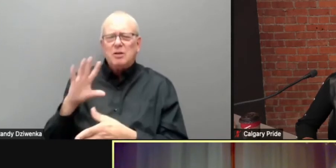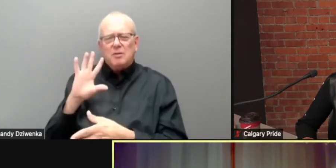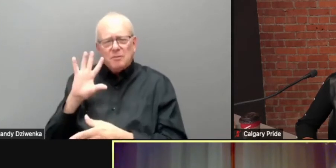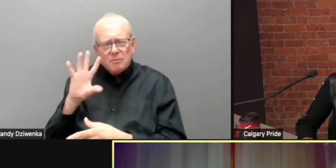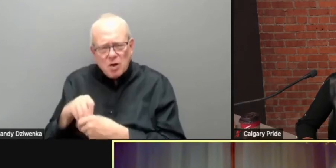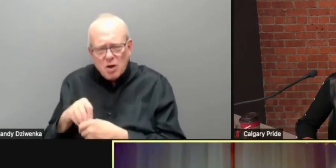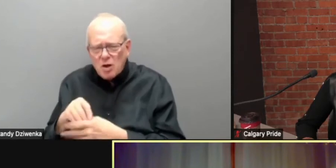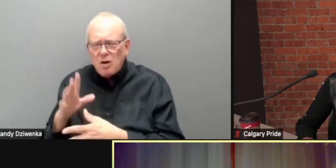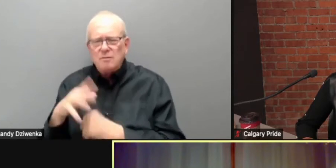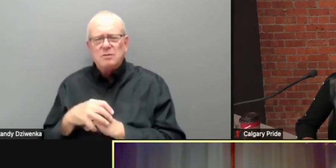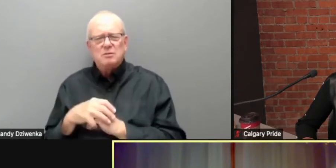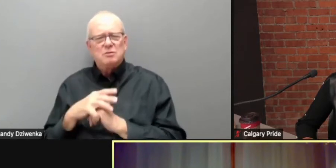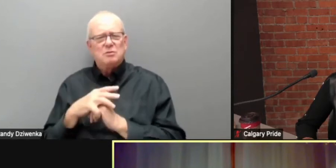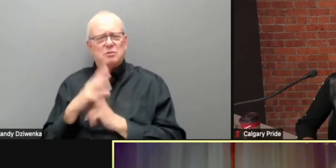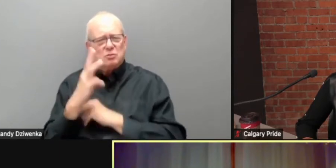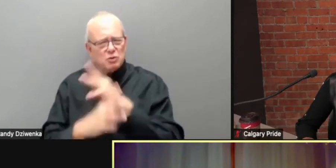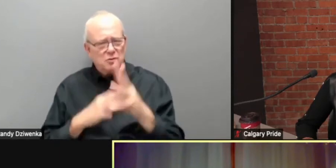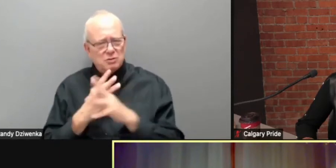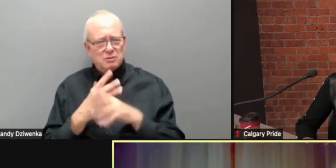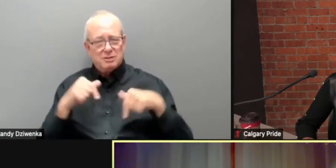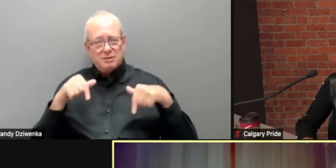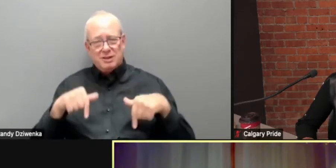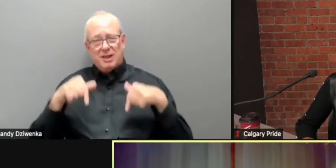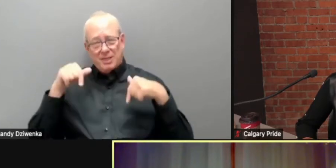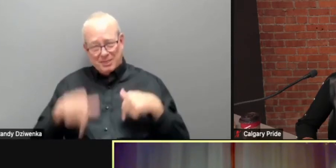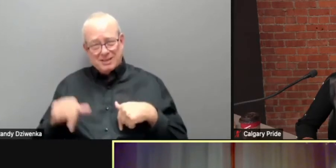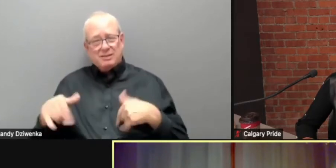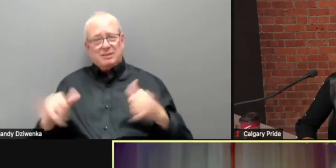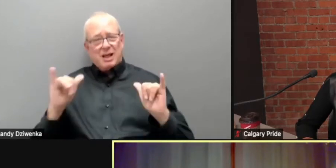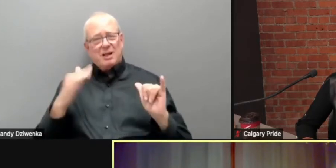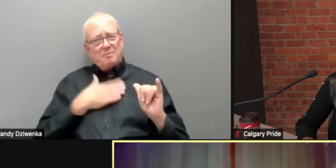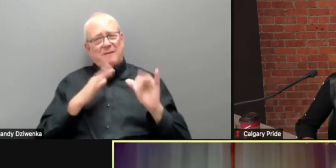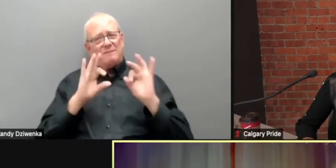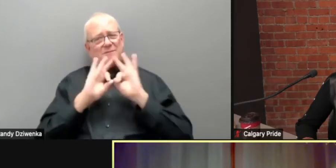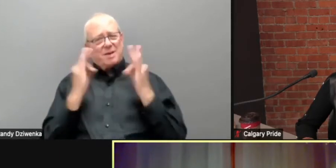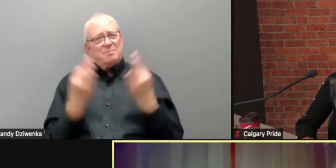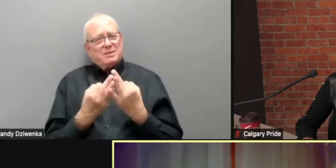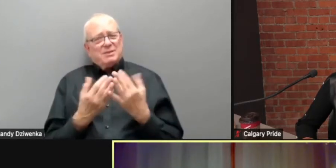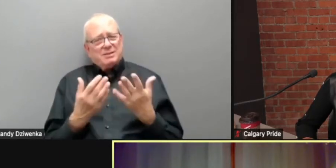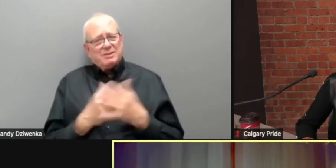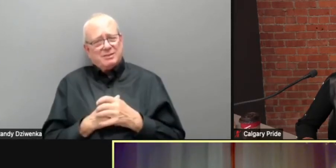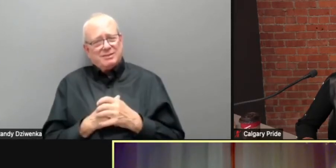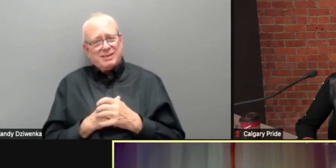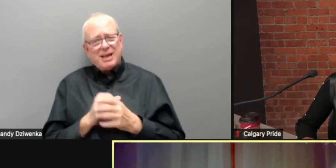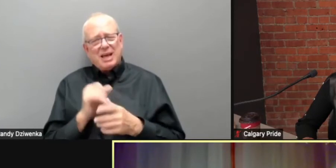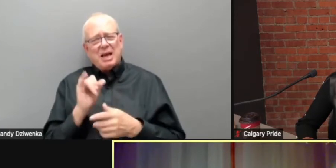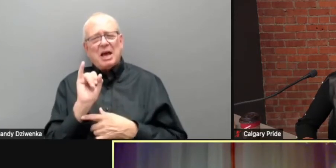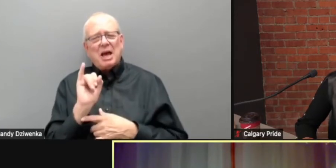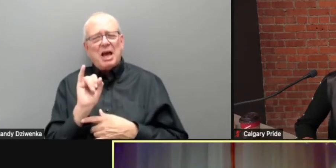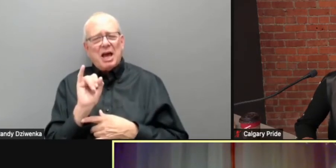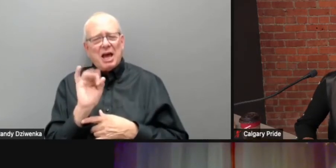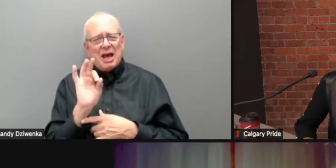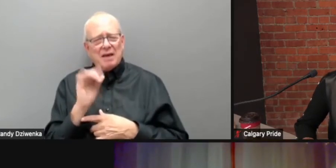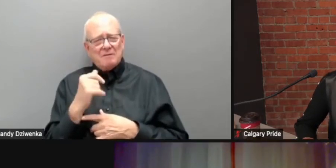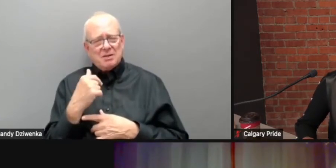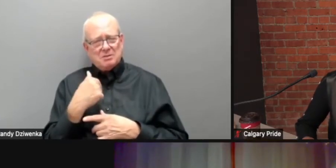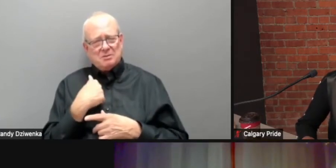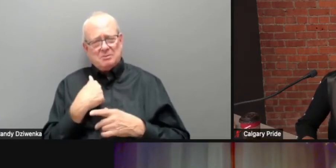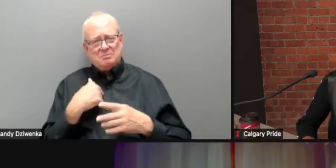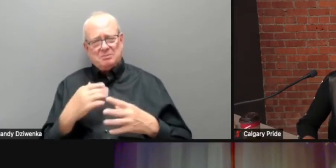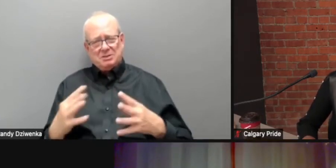and it is my acceptance that's going to make a big difference and give them courage. I feel like